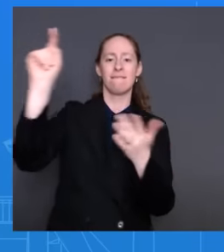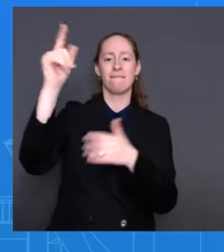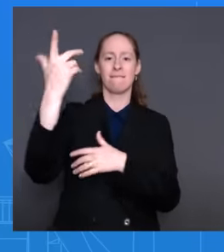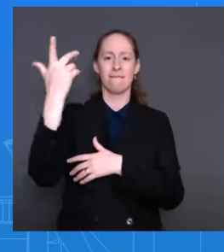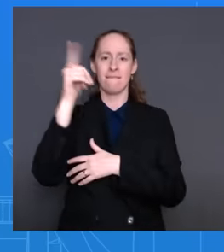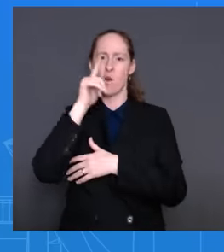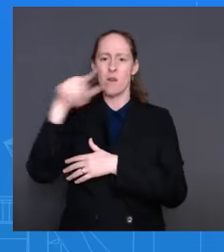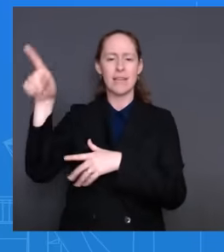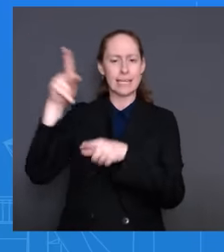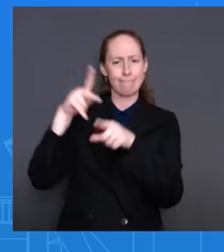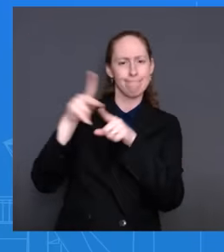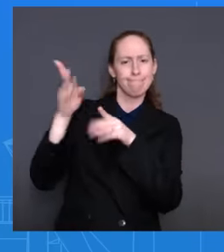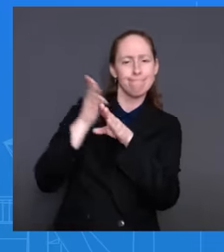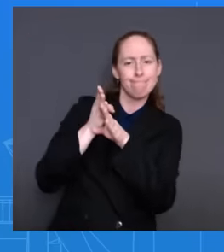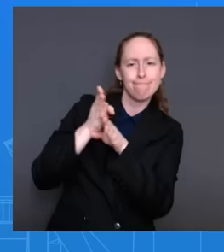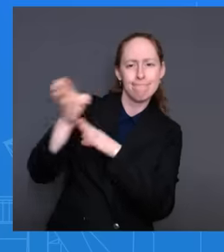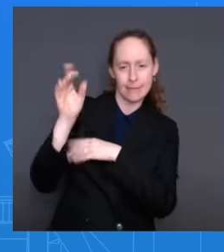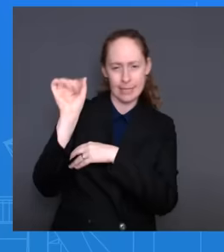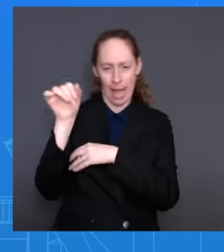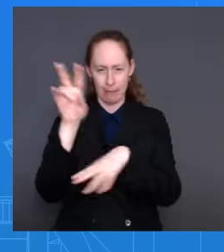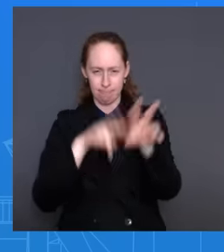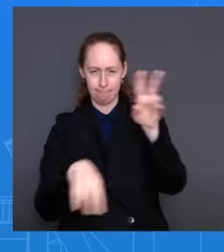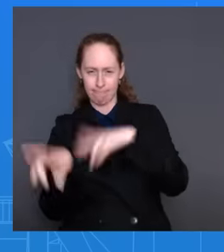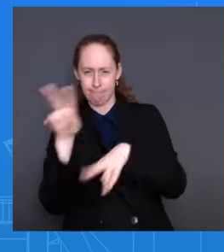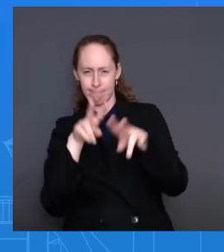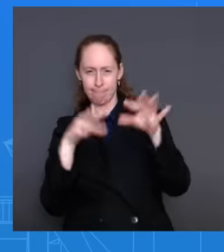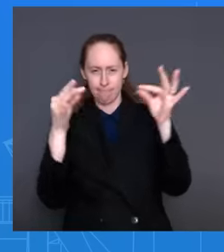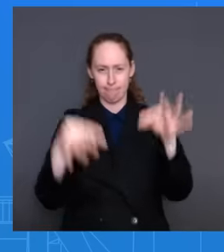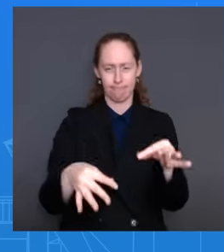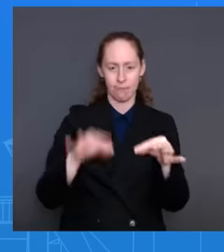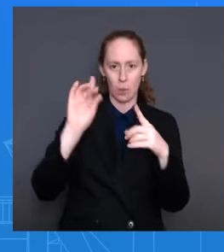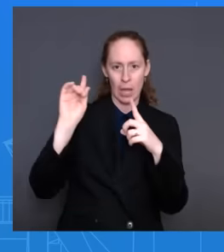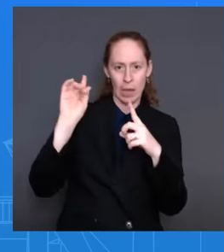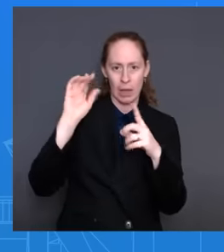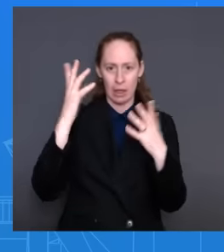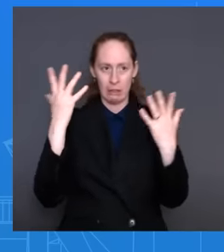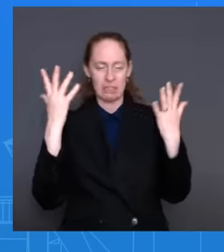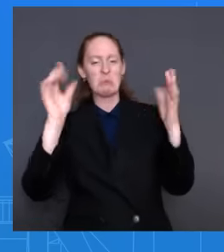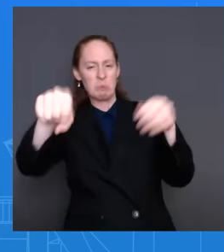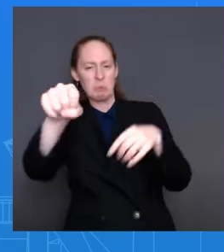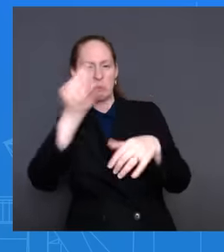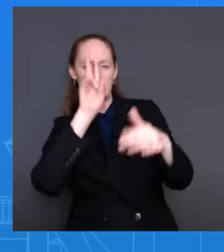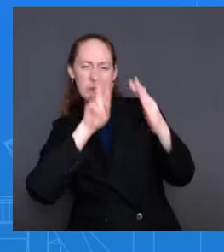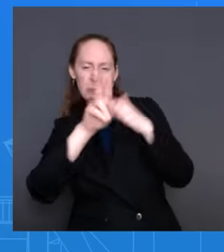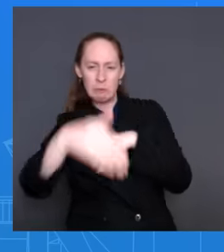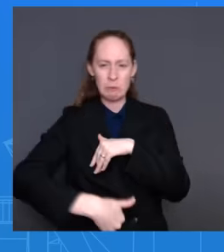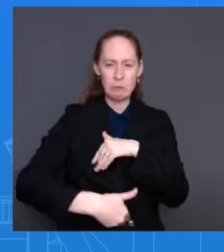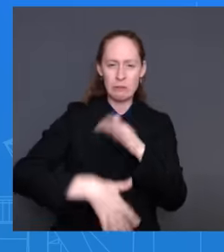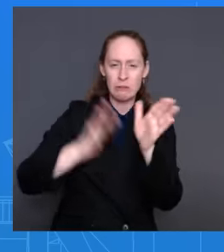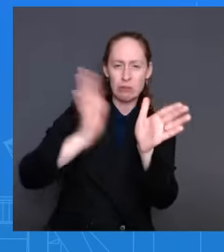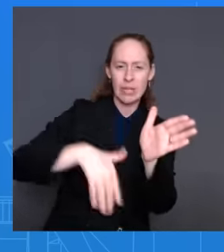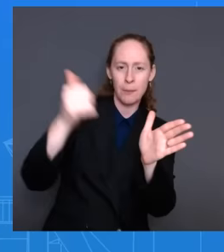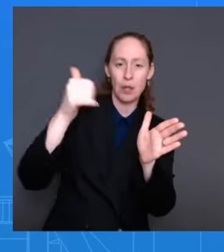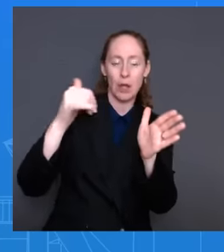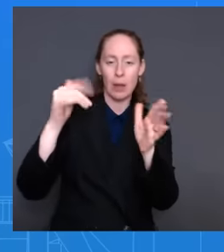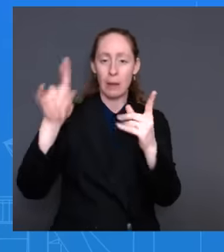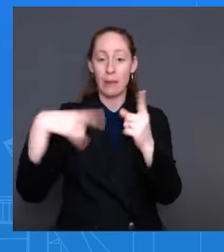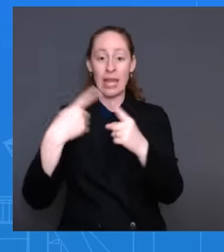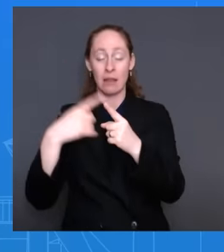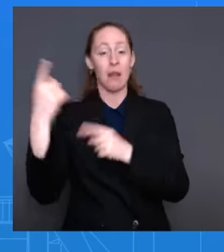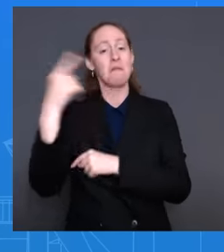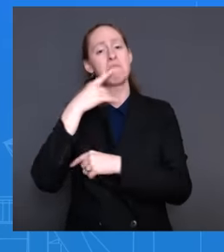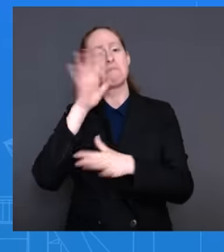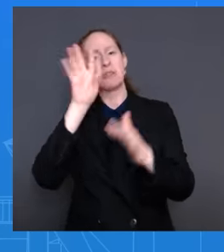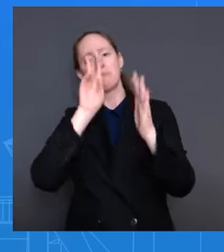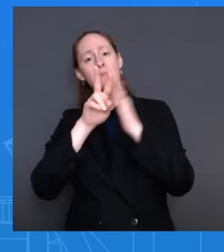and their projections, most projecting that we will see moderation in inflation over the course of